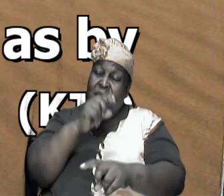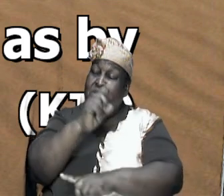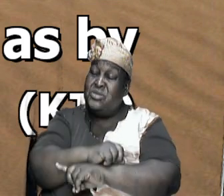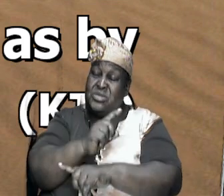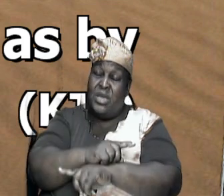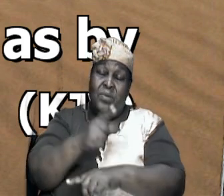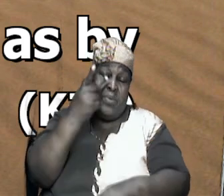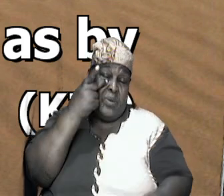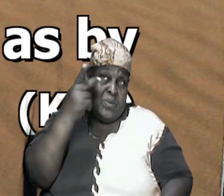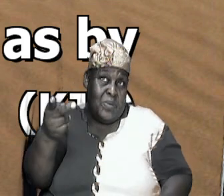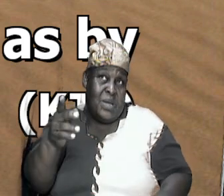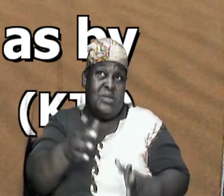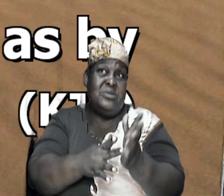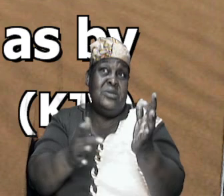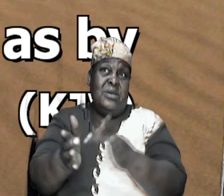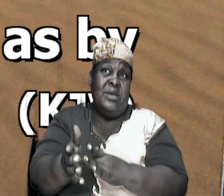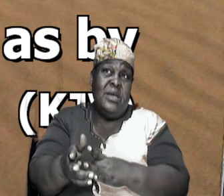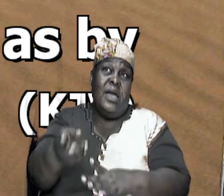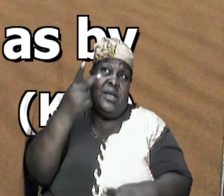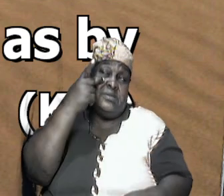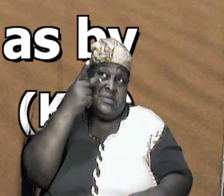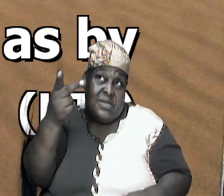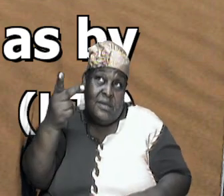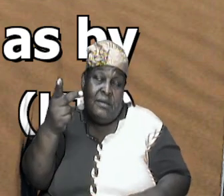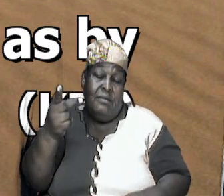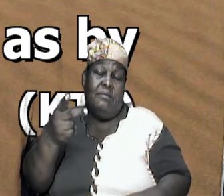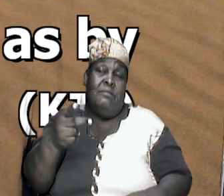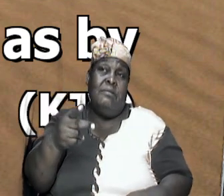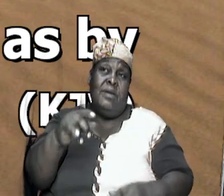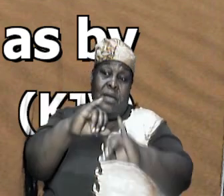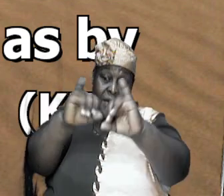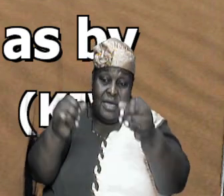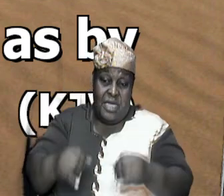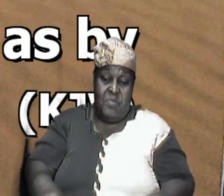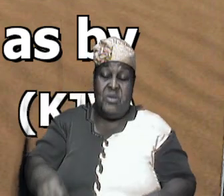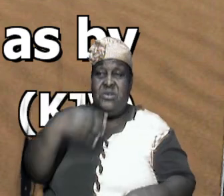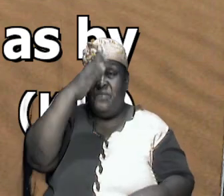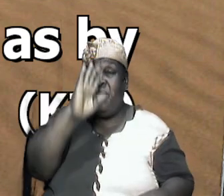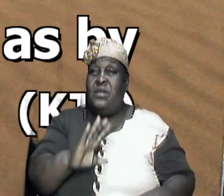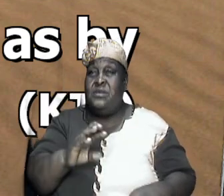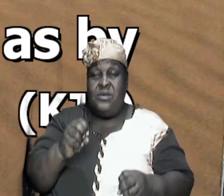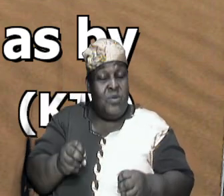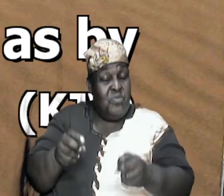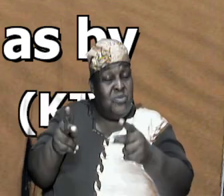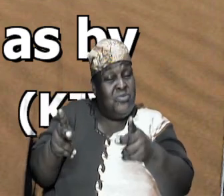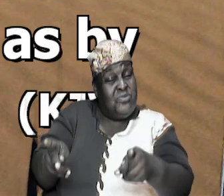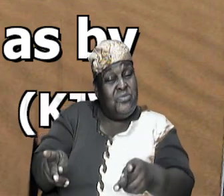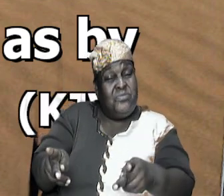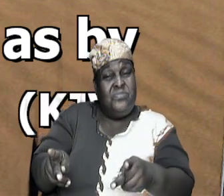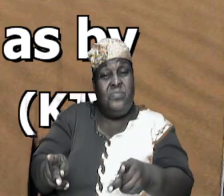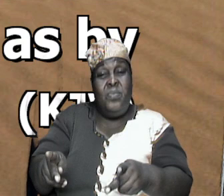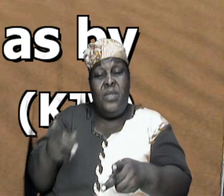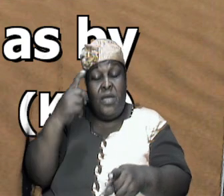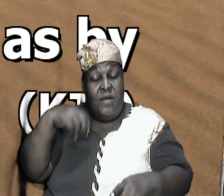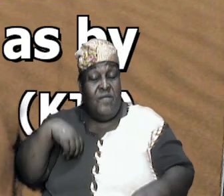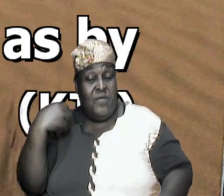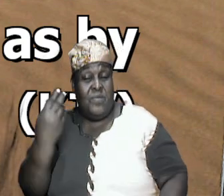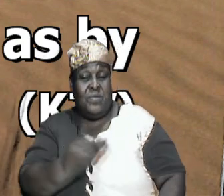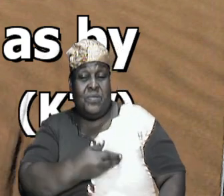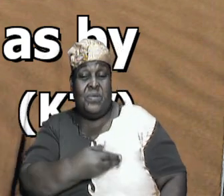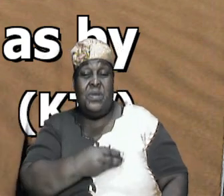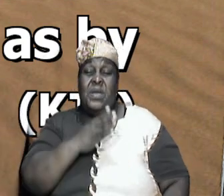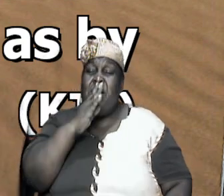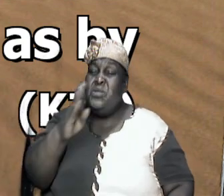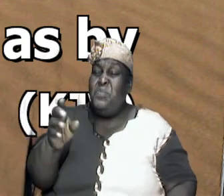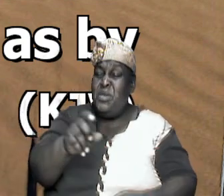each day we see an image of Christ, you know, it's an opportunity for us to